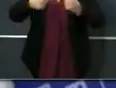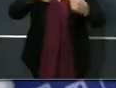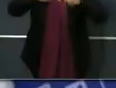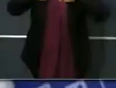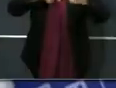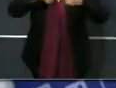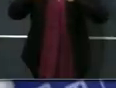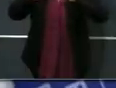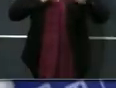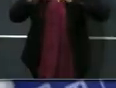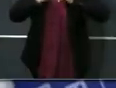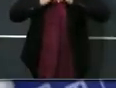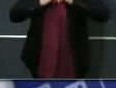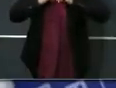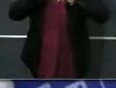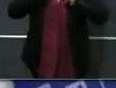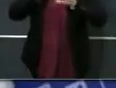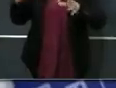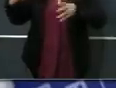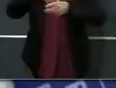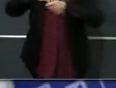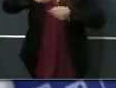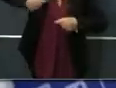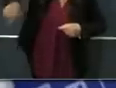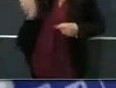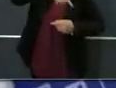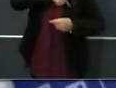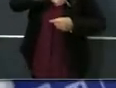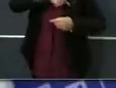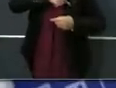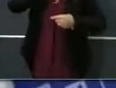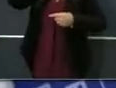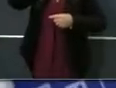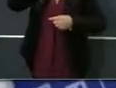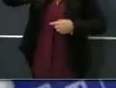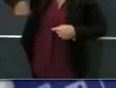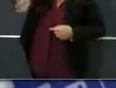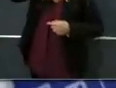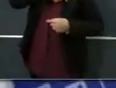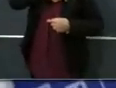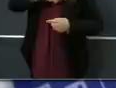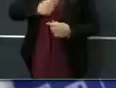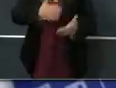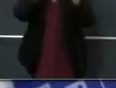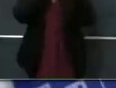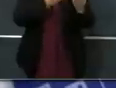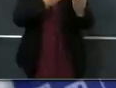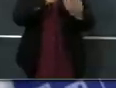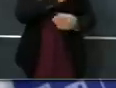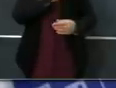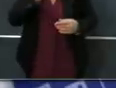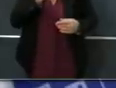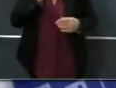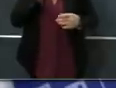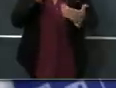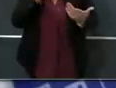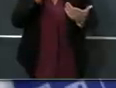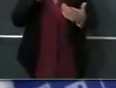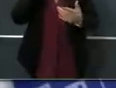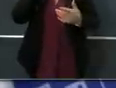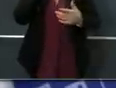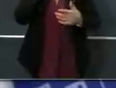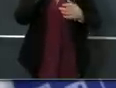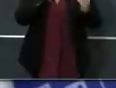California. And I especially want to thank Linda Darling-Hammond, President of California's Board of Education, and Tony Thurman, our